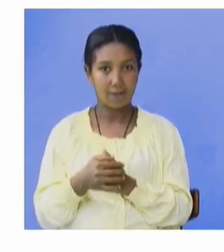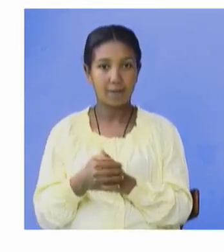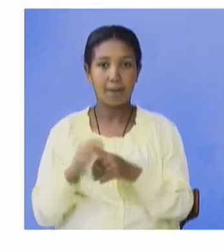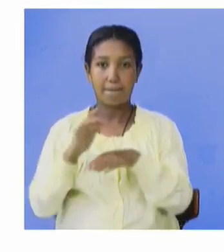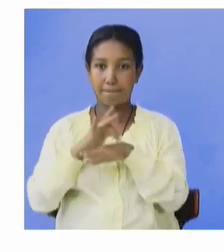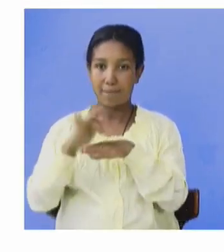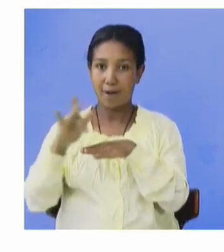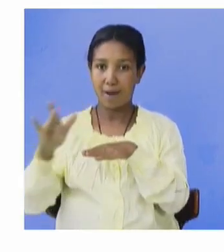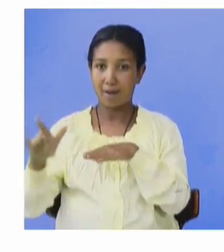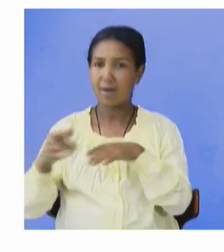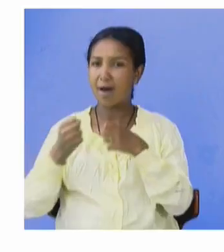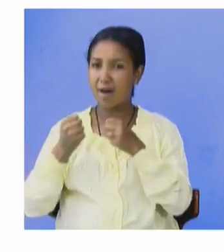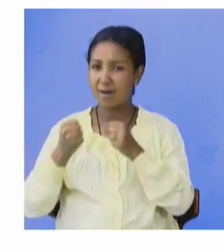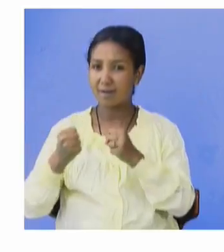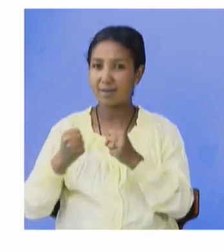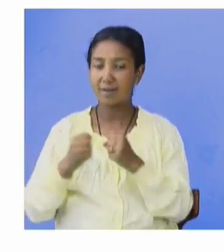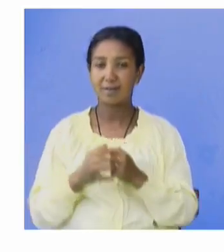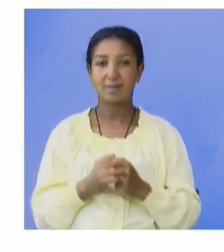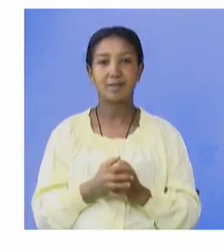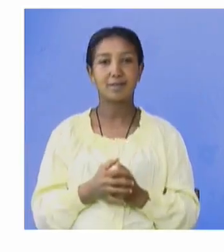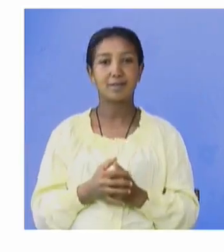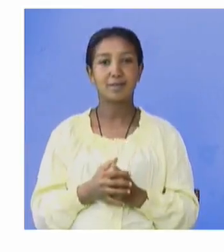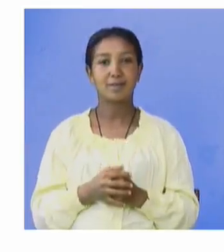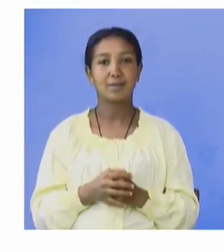blank hard